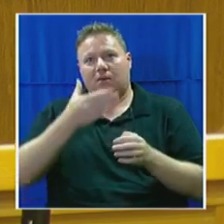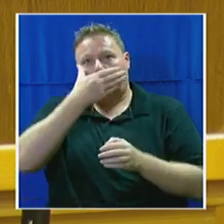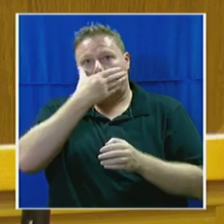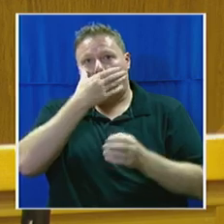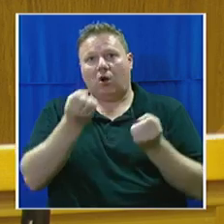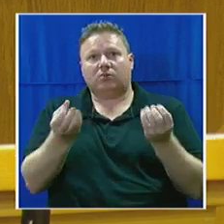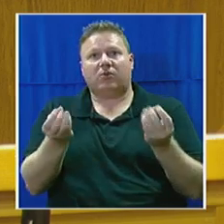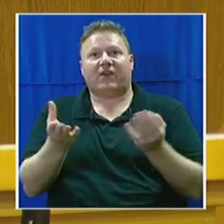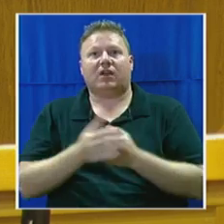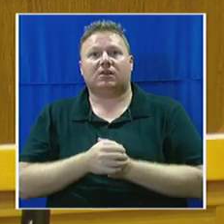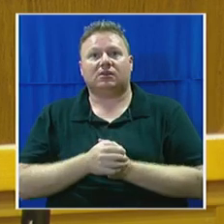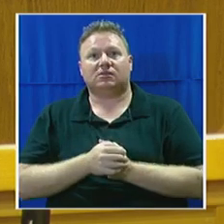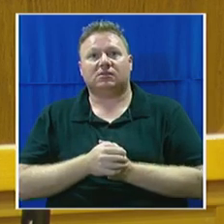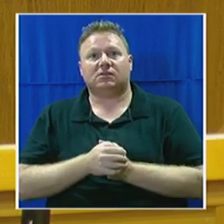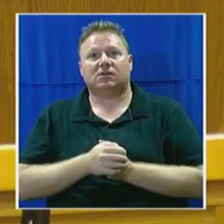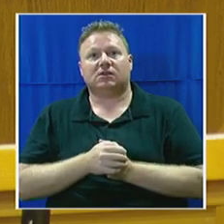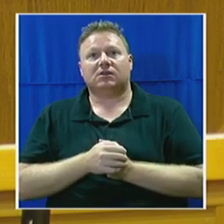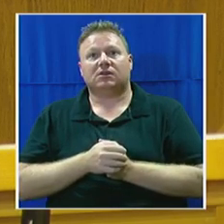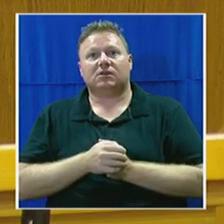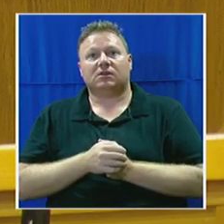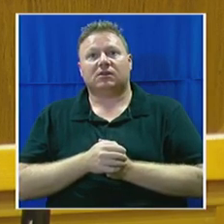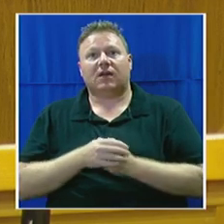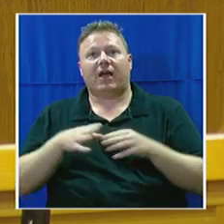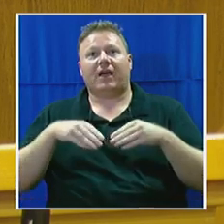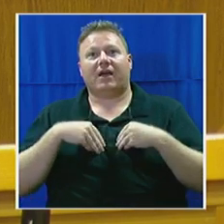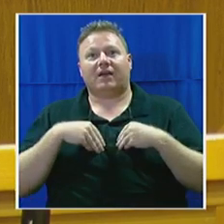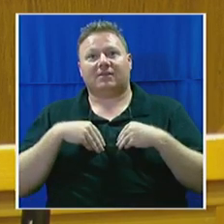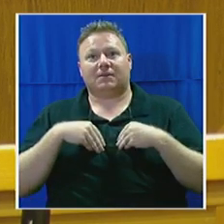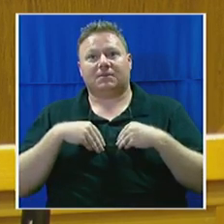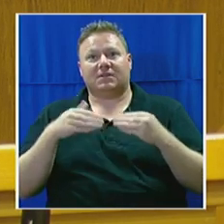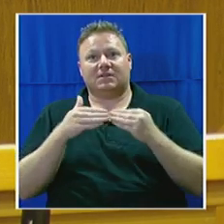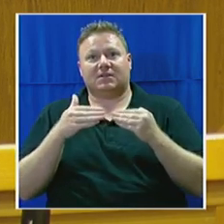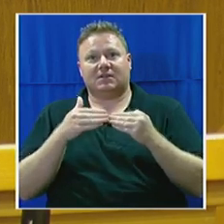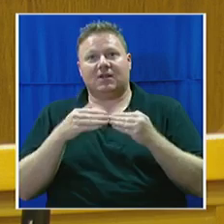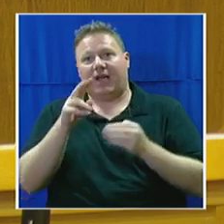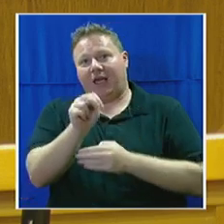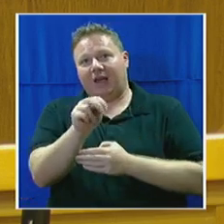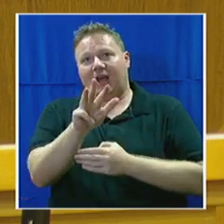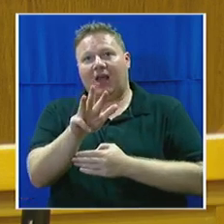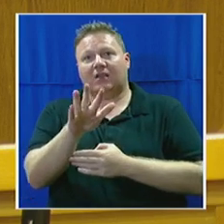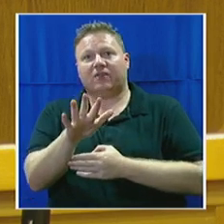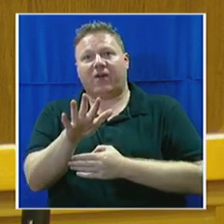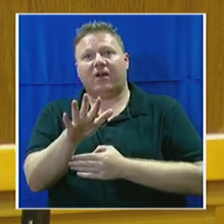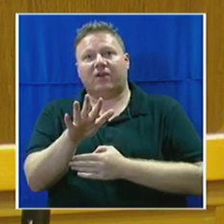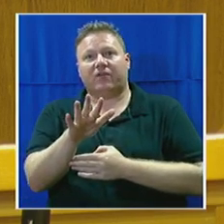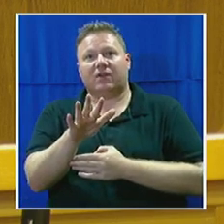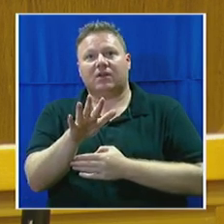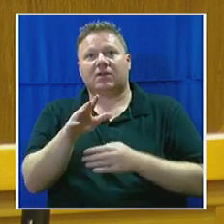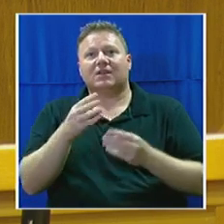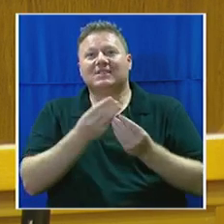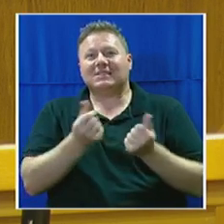was provided. And I'm told that the accepted standard is an N95, and some of